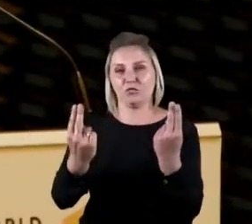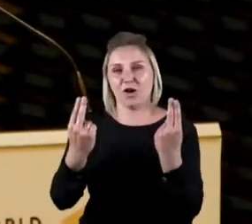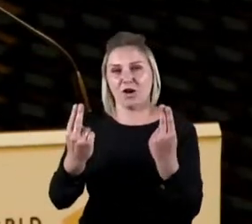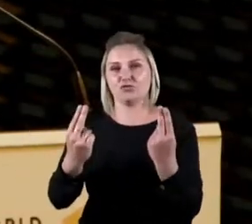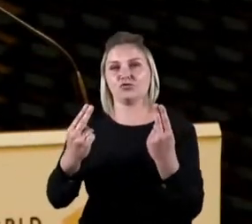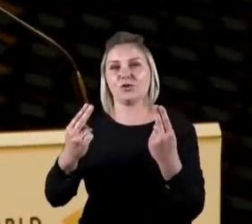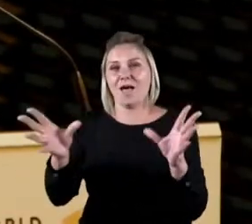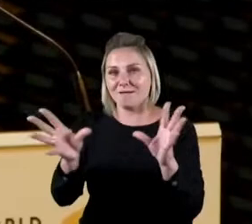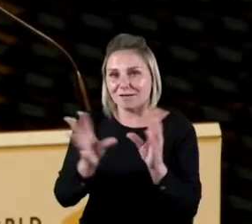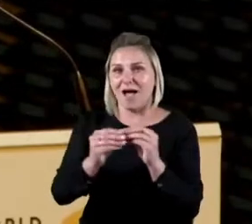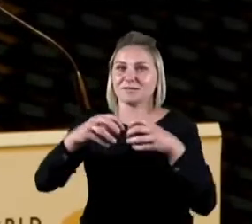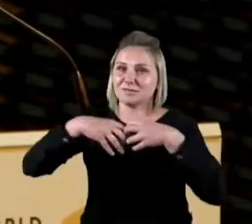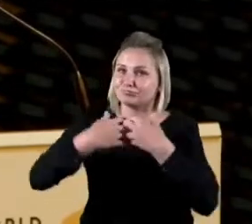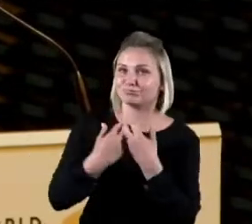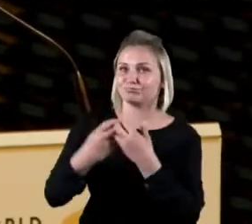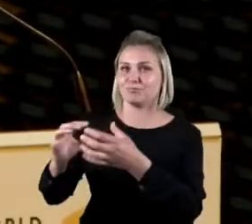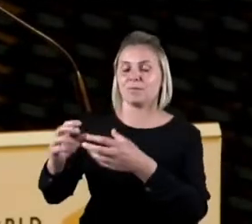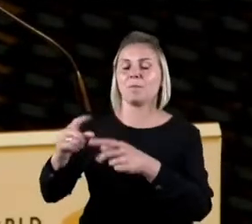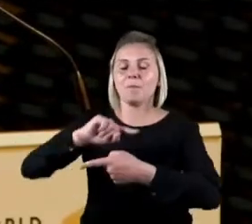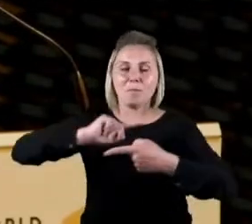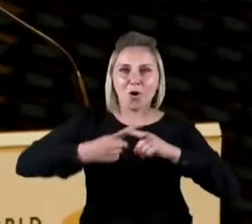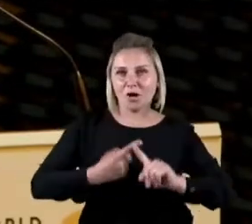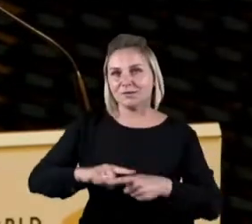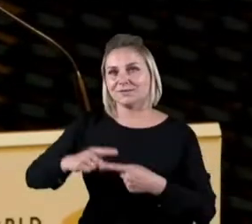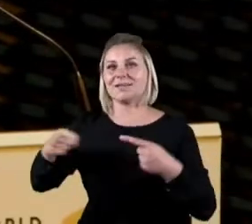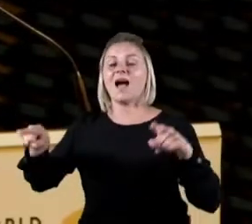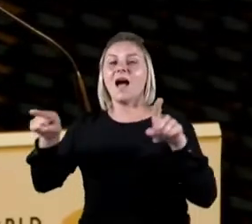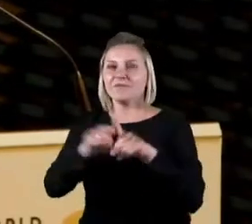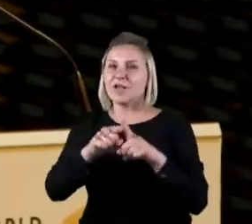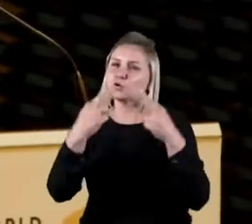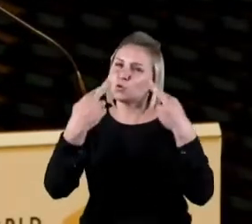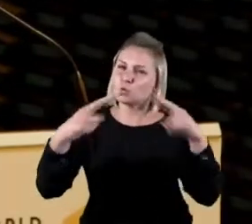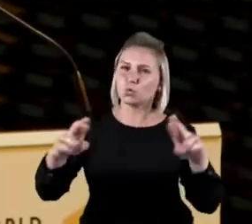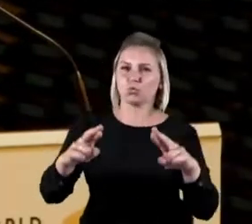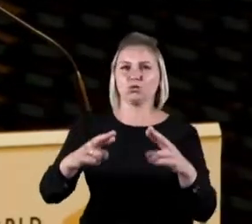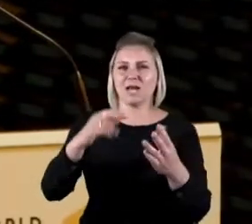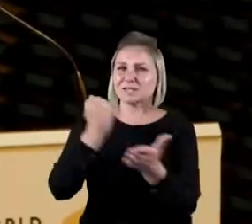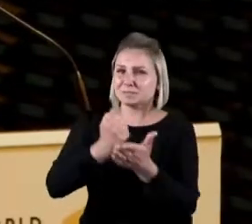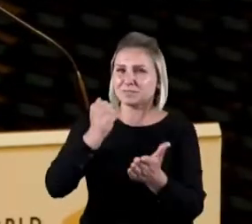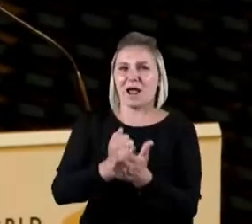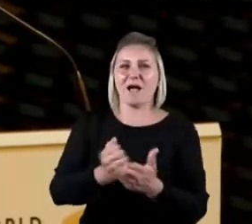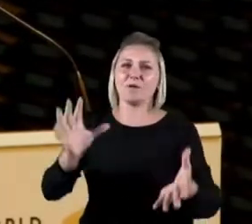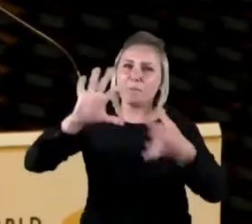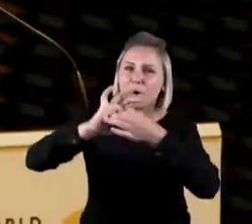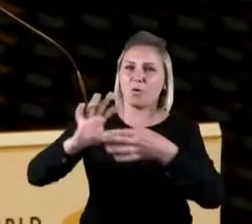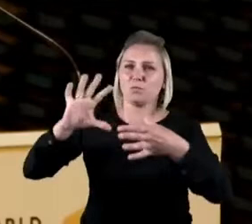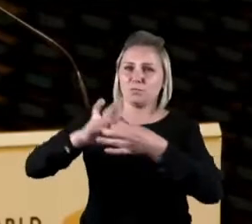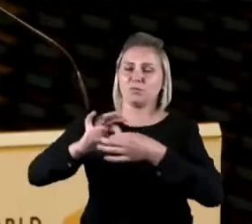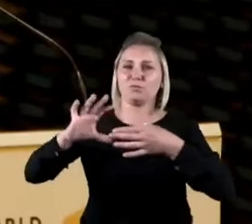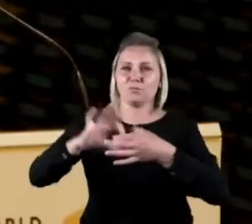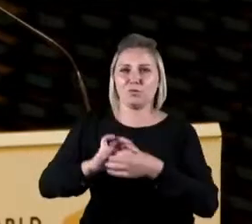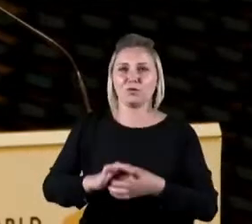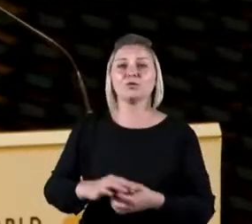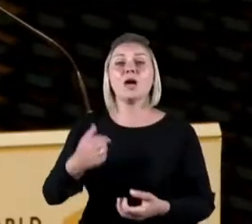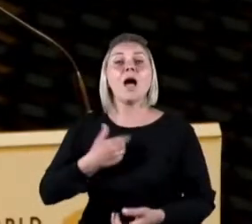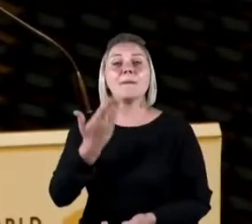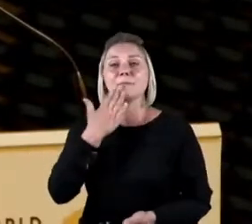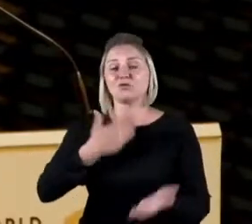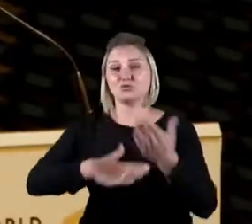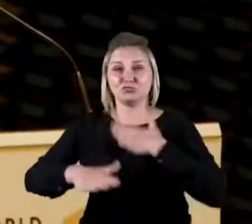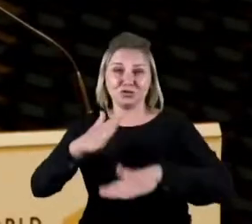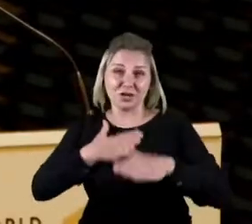and an intersectional approach is vital. Raising awareness of the issues. So I'm so glad that events like this, we were